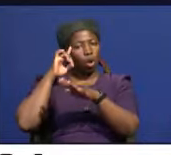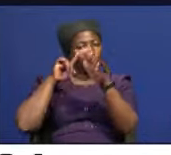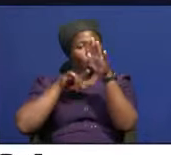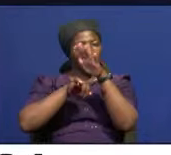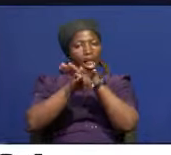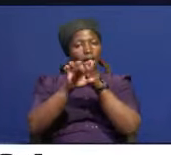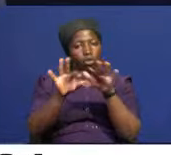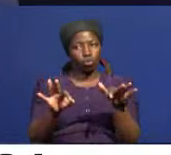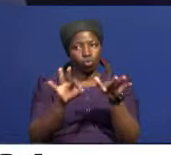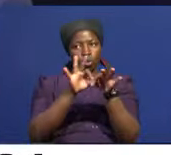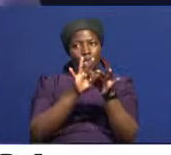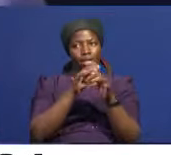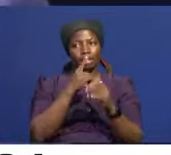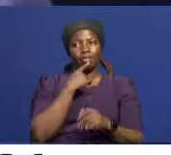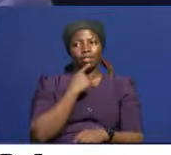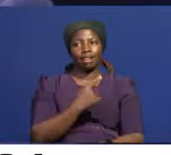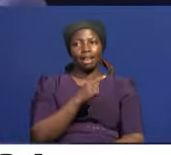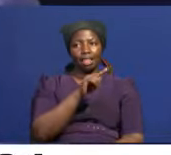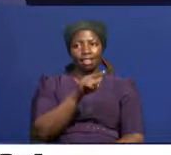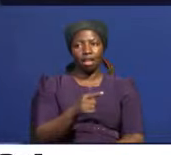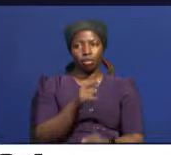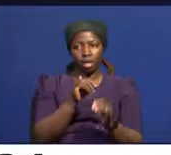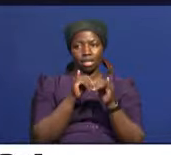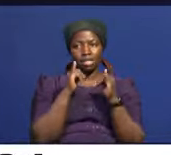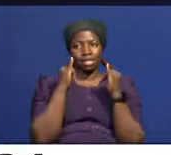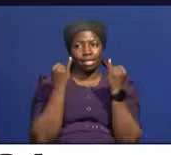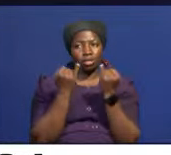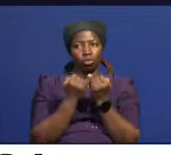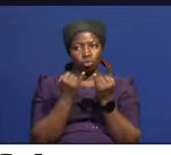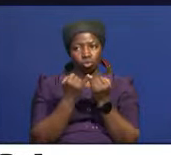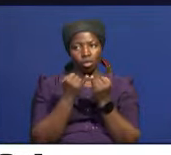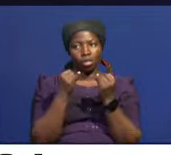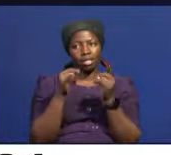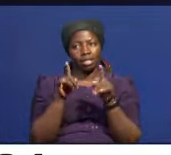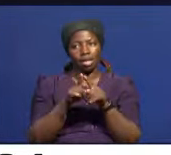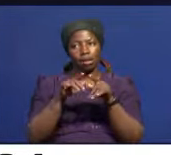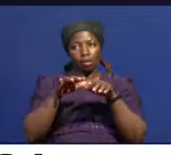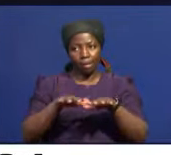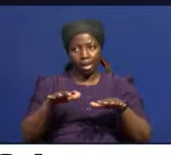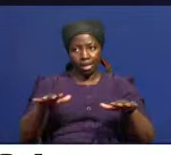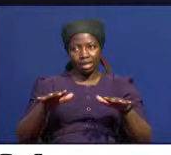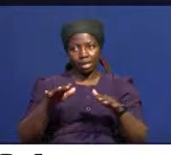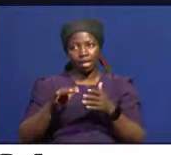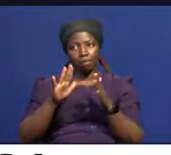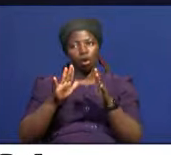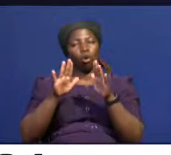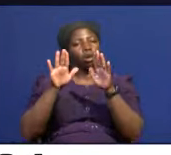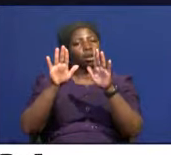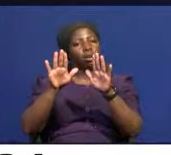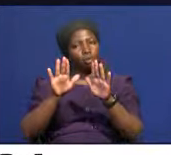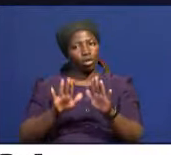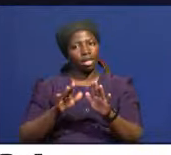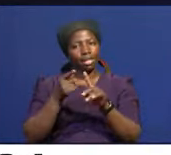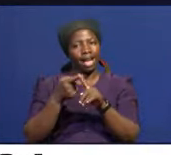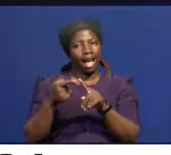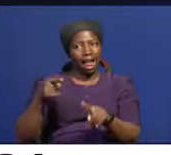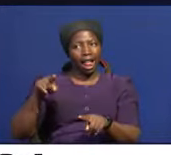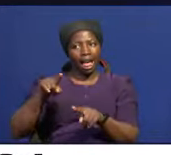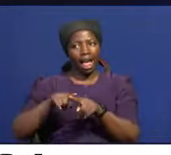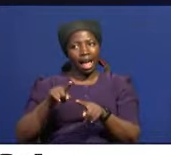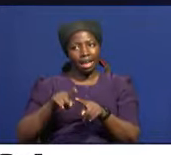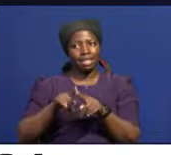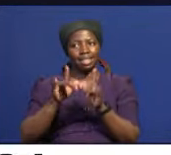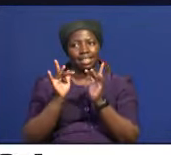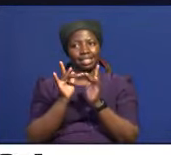connect 100,000 institutions and markets and significantly increase fixed